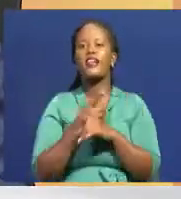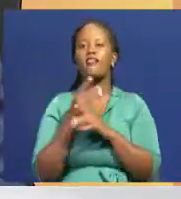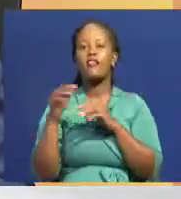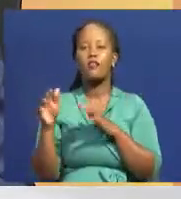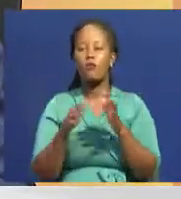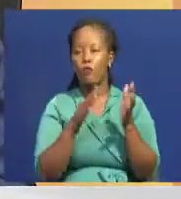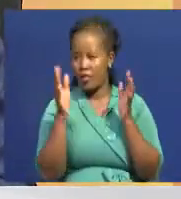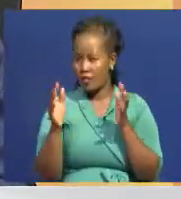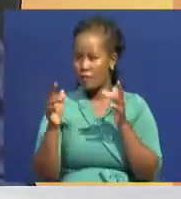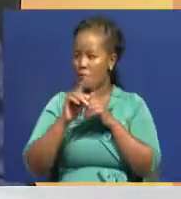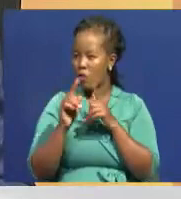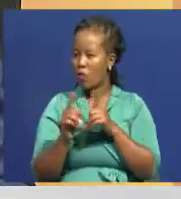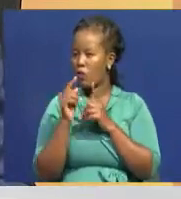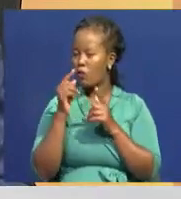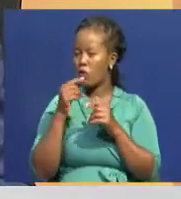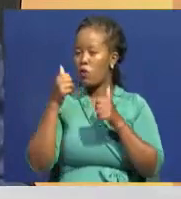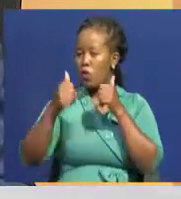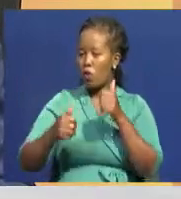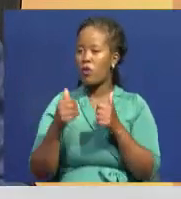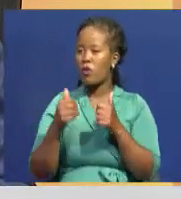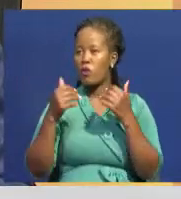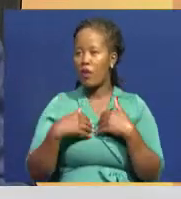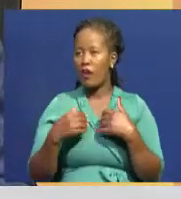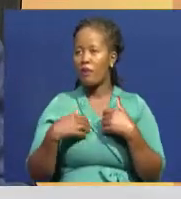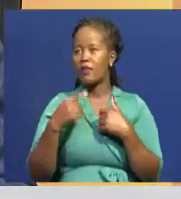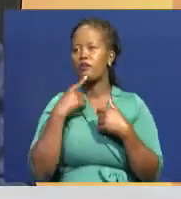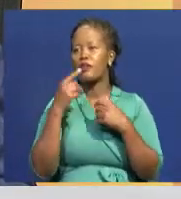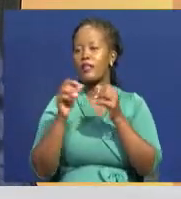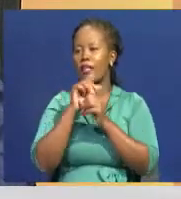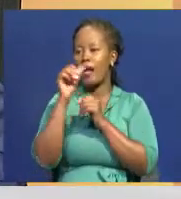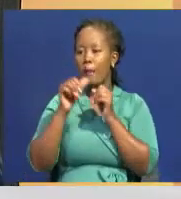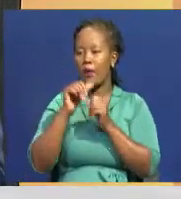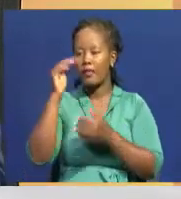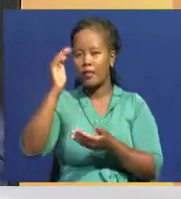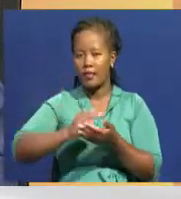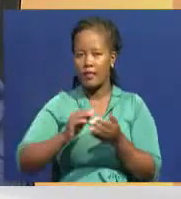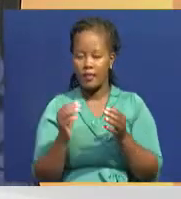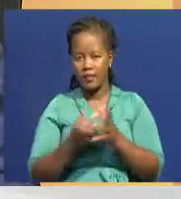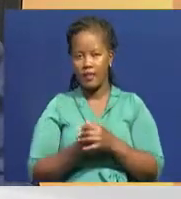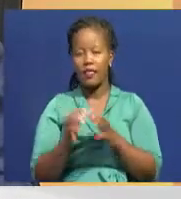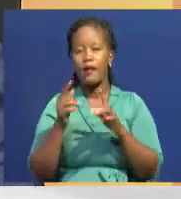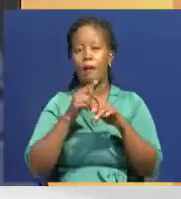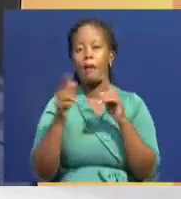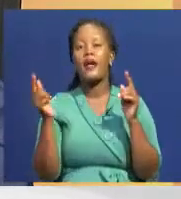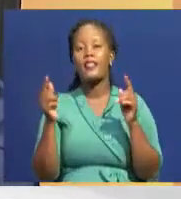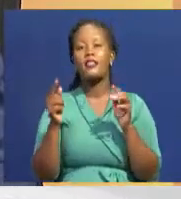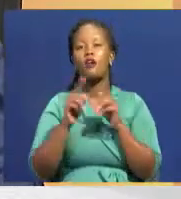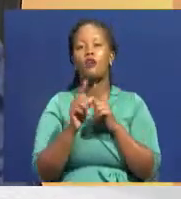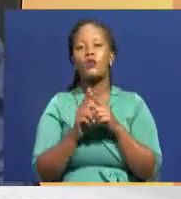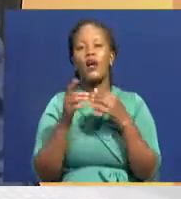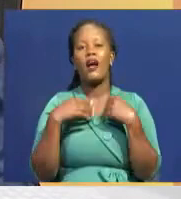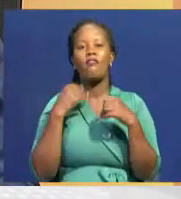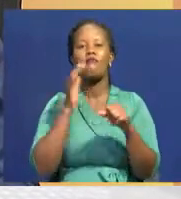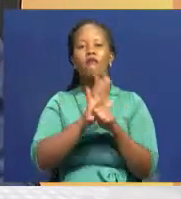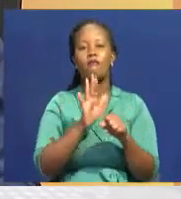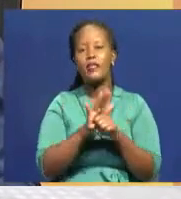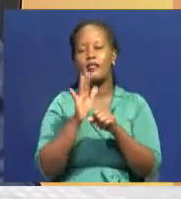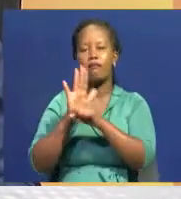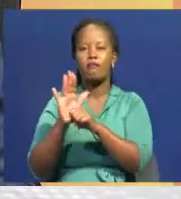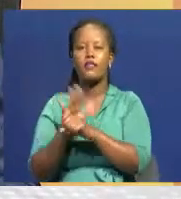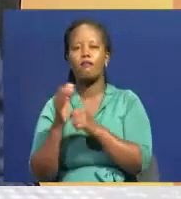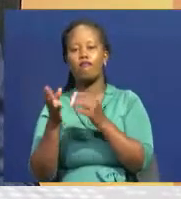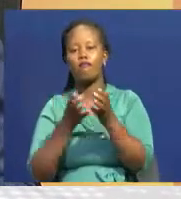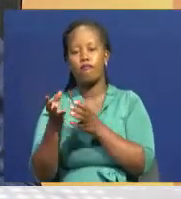or in a micro is going to talk about in the short courses. But in a macro aspect, it has several business portfolio. We